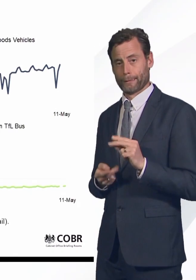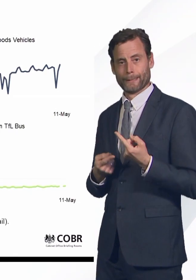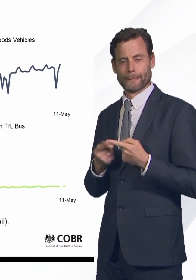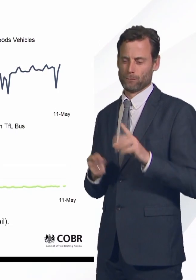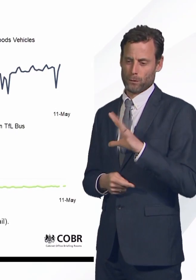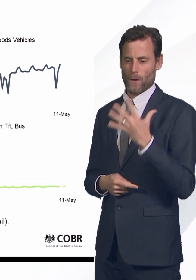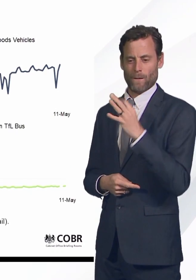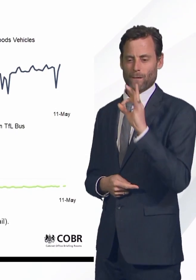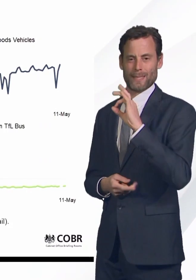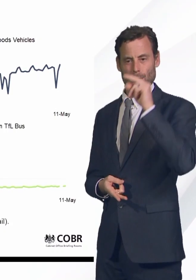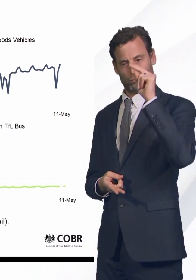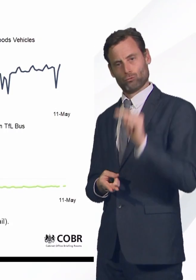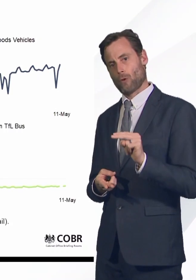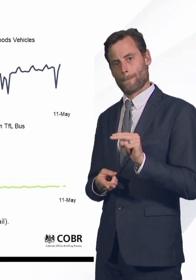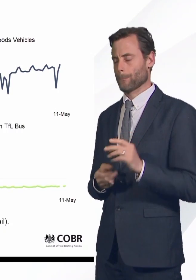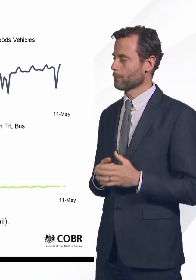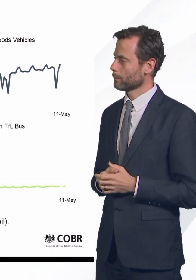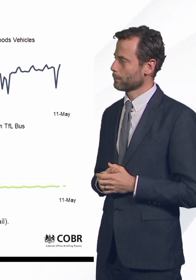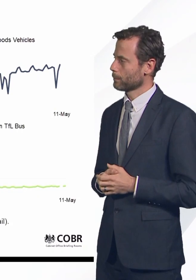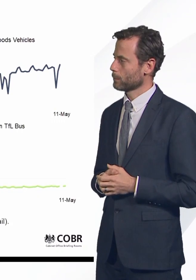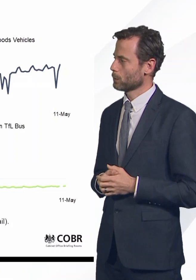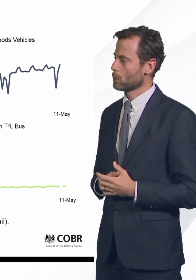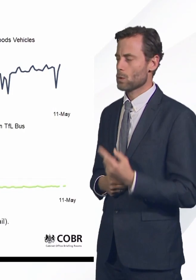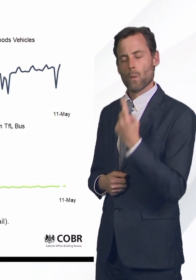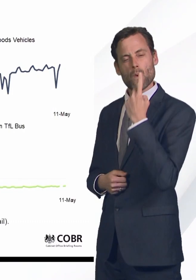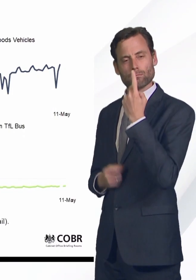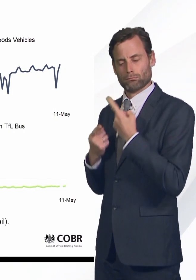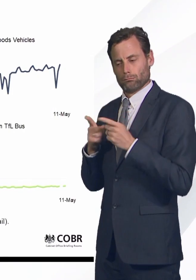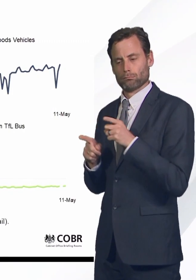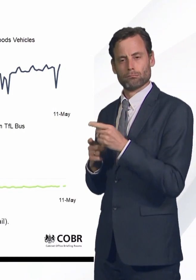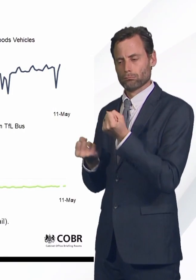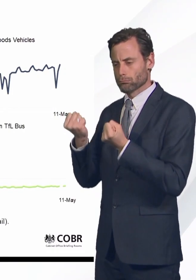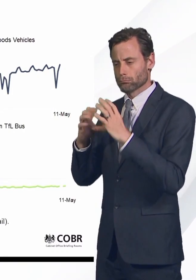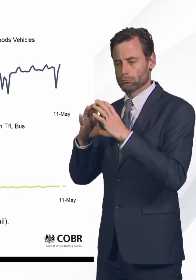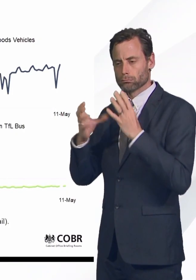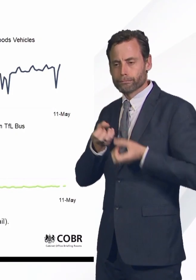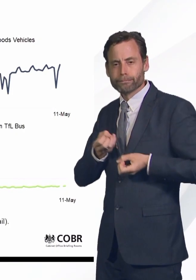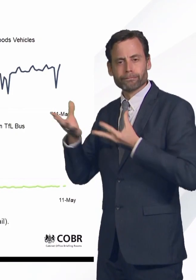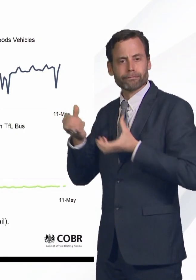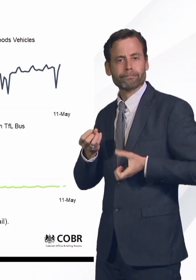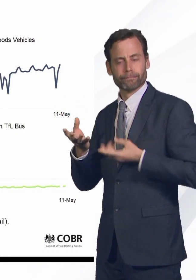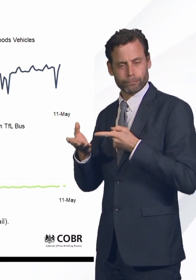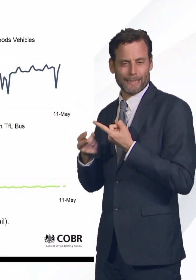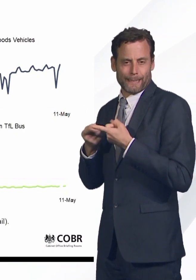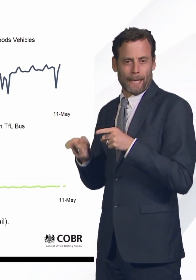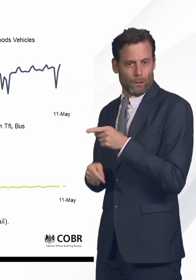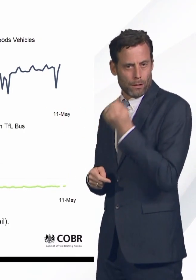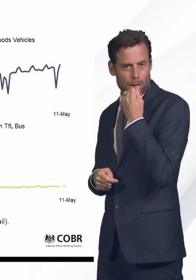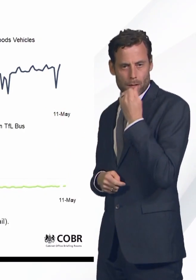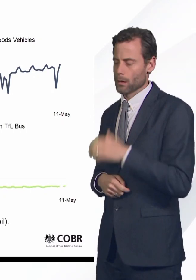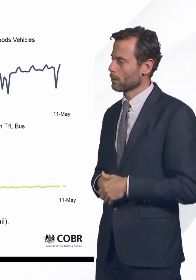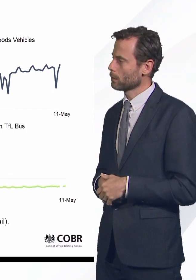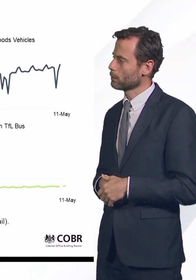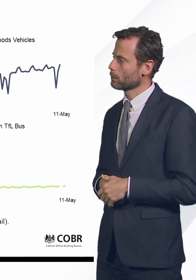heavy goods vehicles, which are transporting essential items for us. And it's important for us to watch that. It's